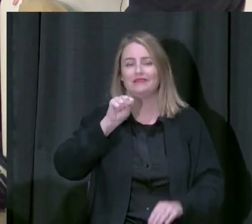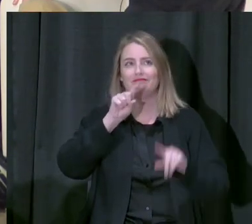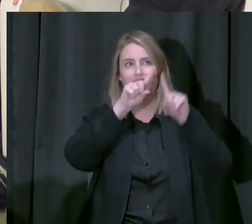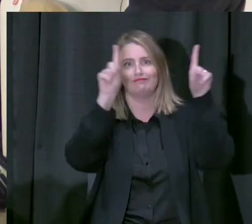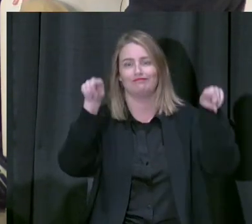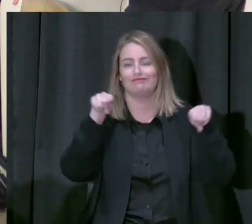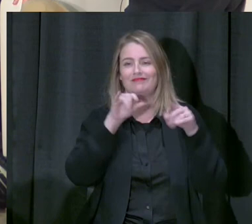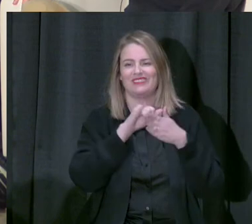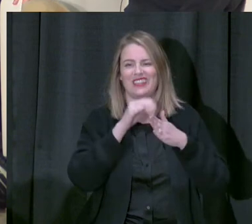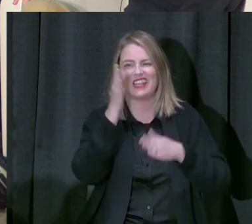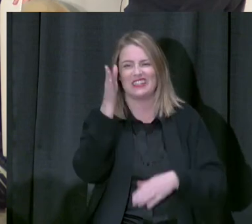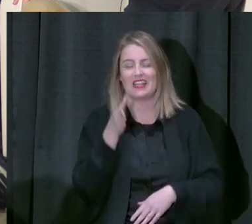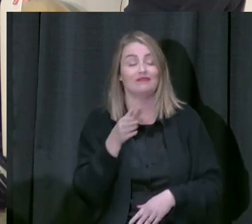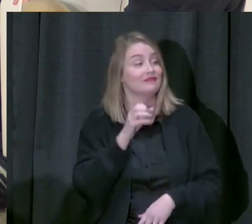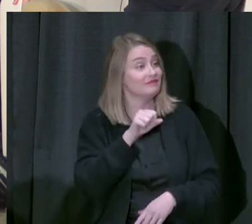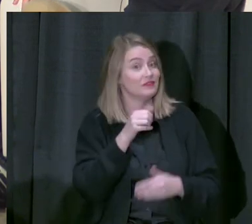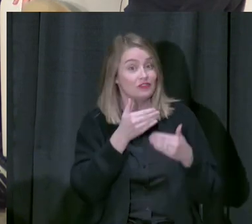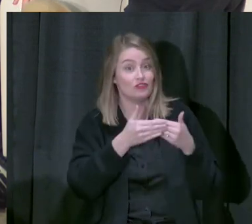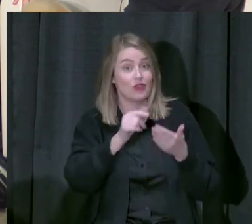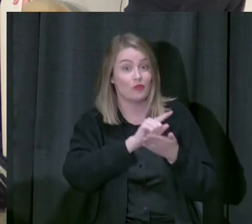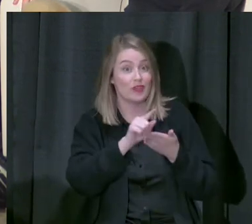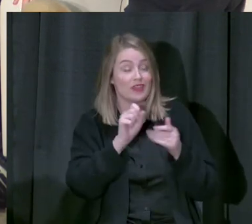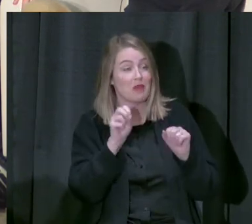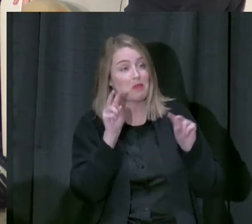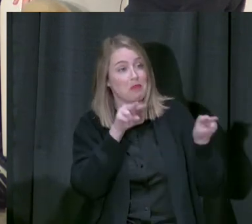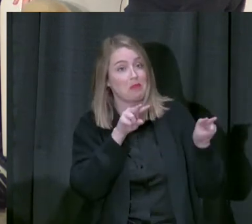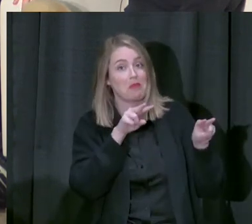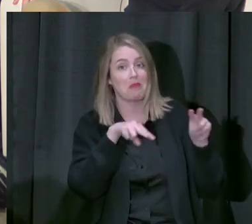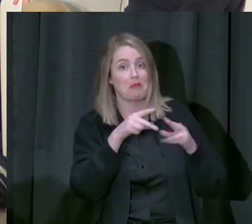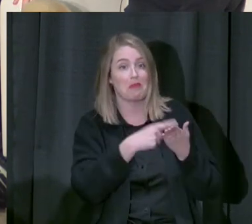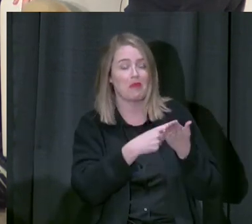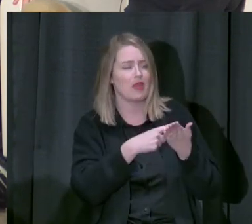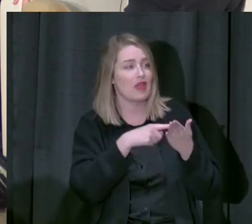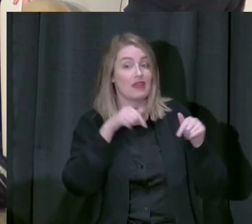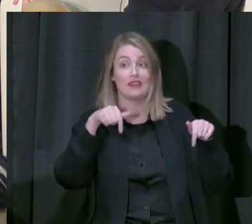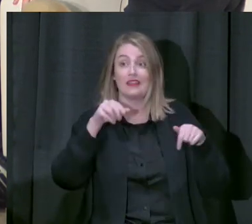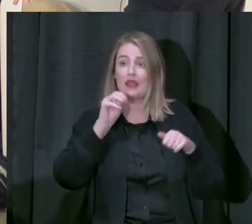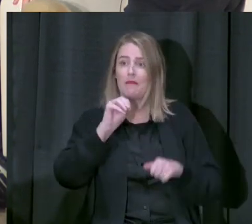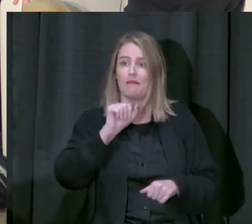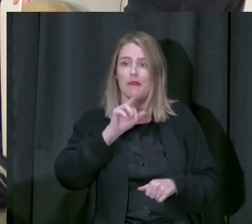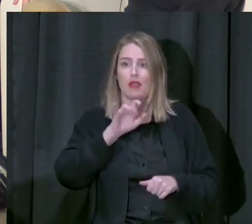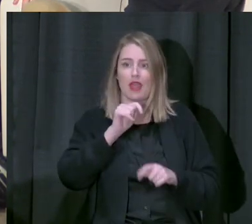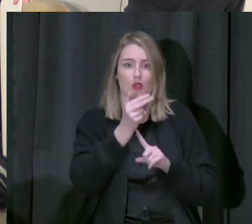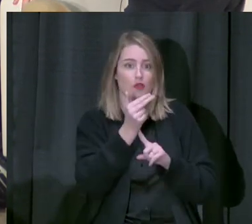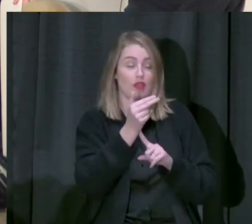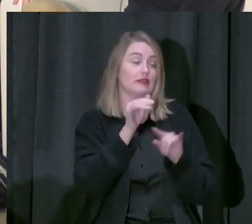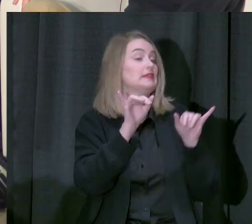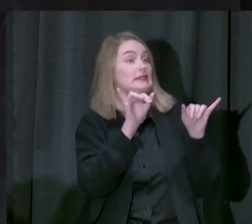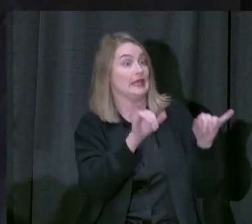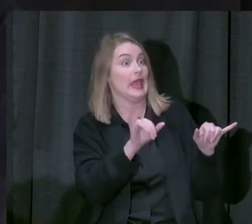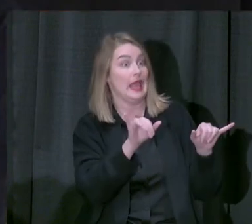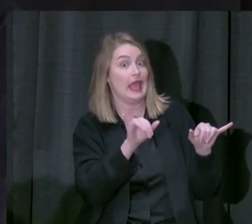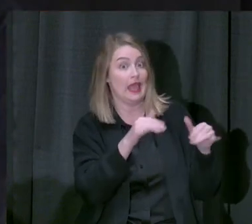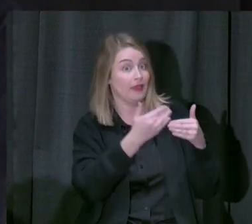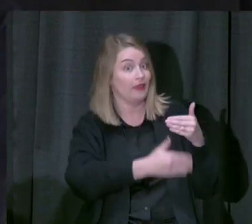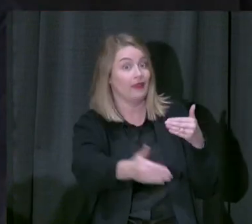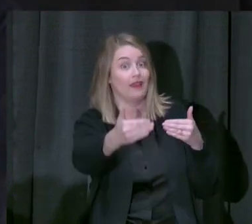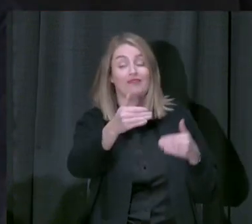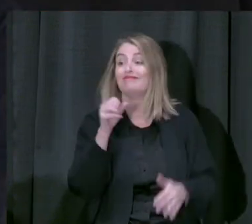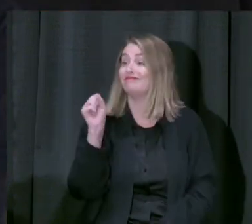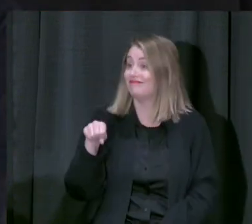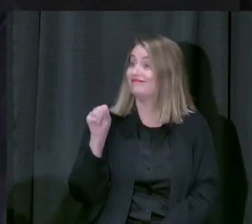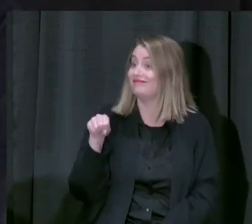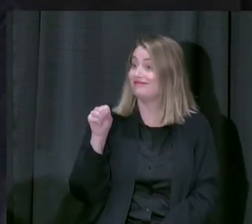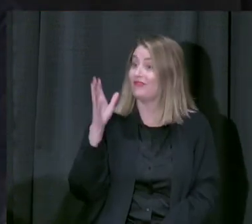check that out. You have till the rest of the week to do that. And of course, does at the Marriott, by the way, does that remain up? After? It does.